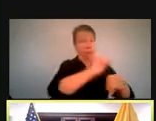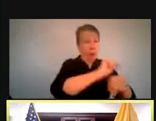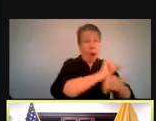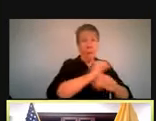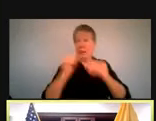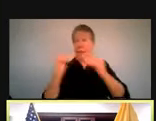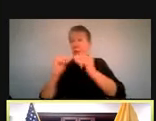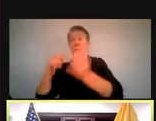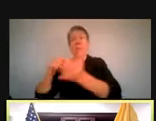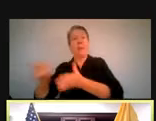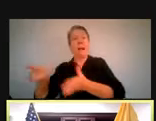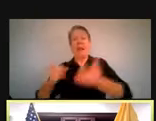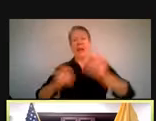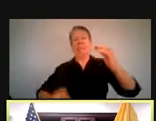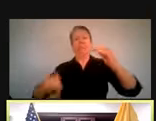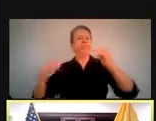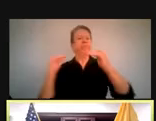2019 alone.